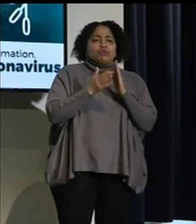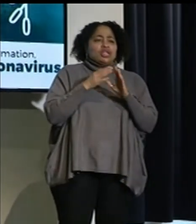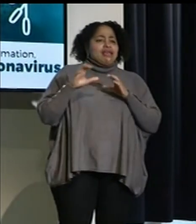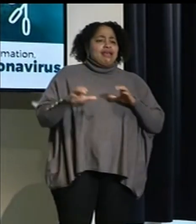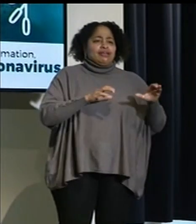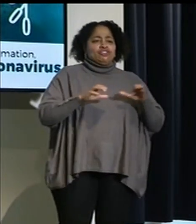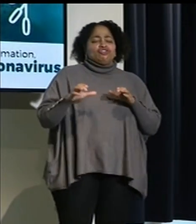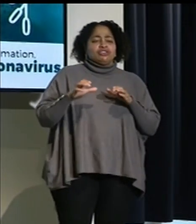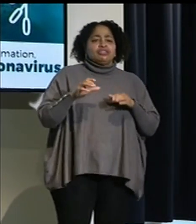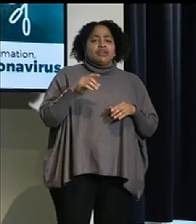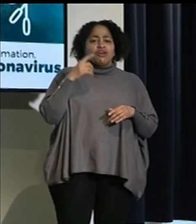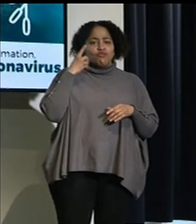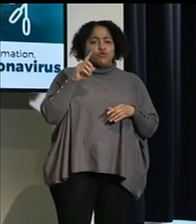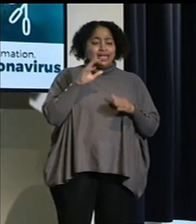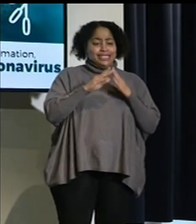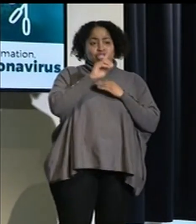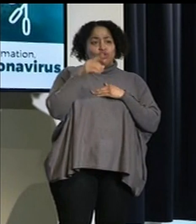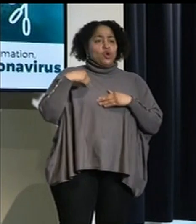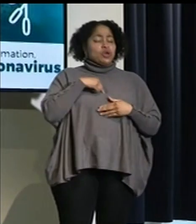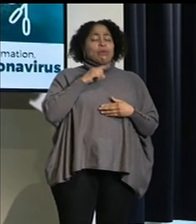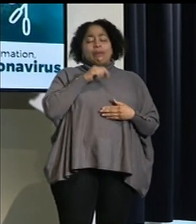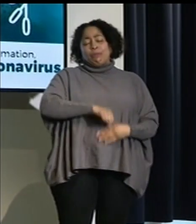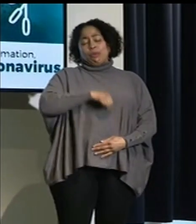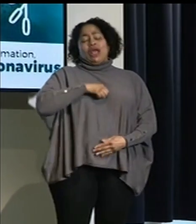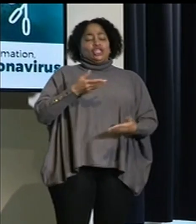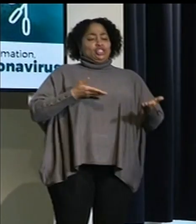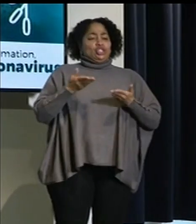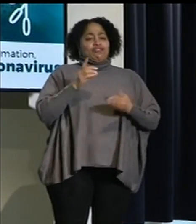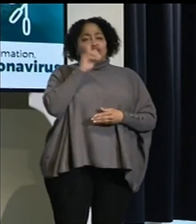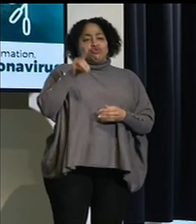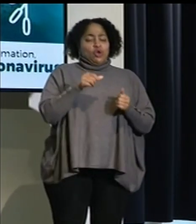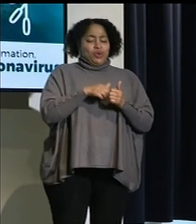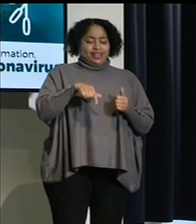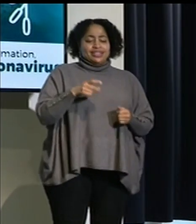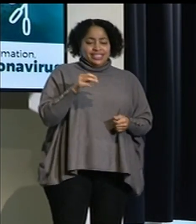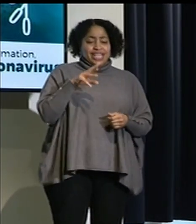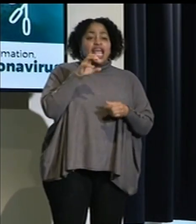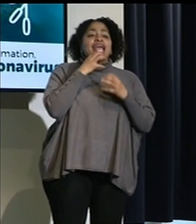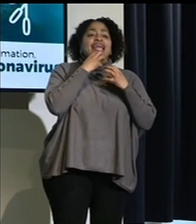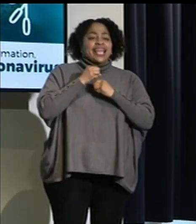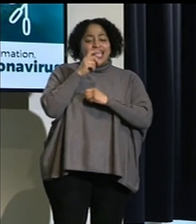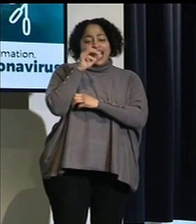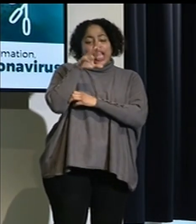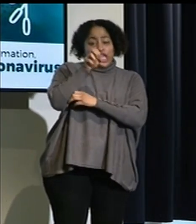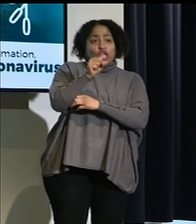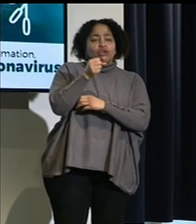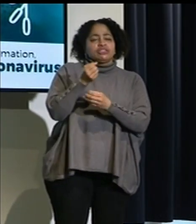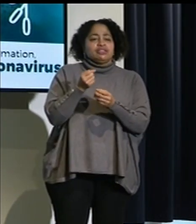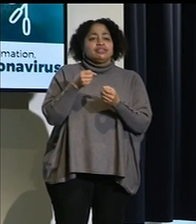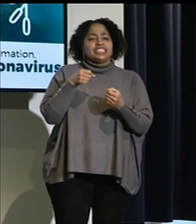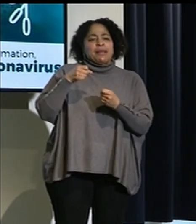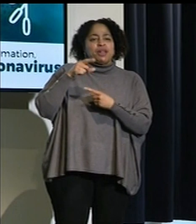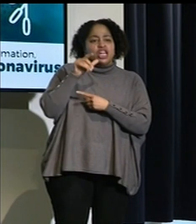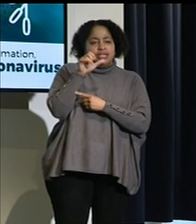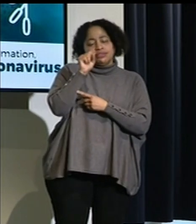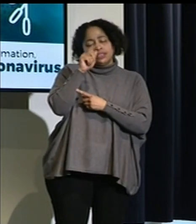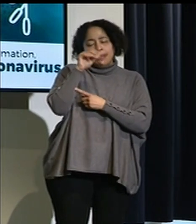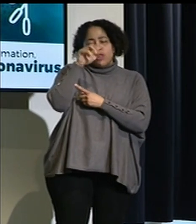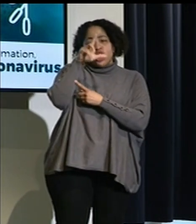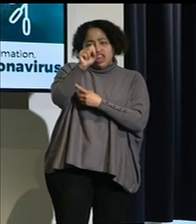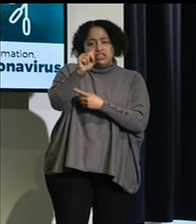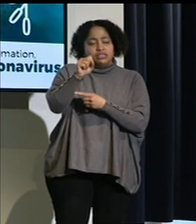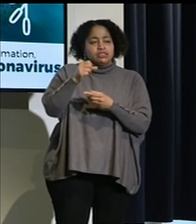City of Detroit, and we are really proud to be serving Detroiters with this CARES stimulus funding. As the mayor stated, we want to get this money out to